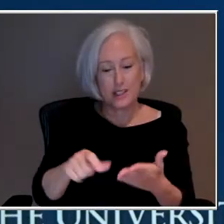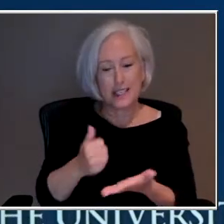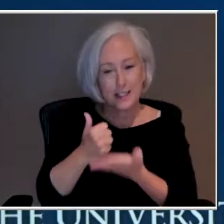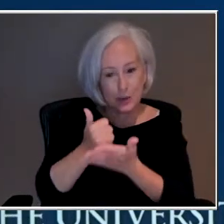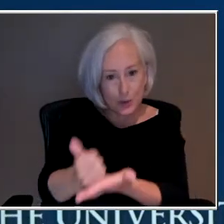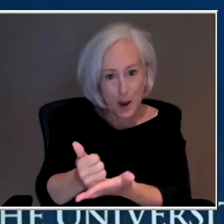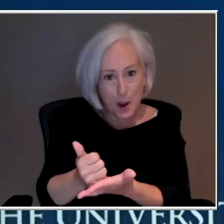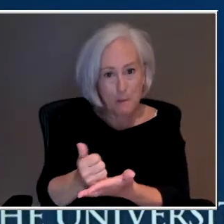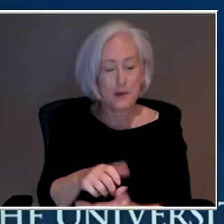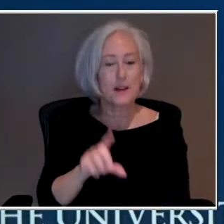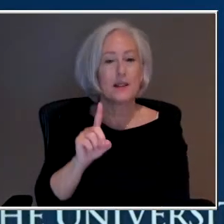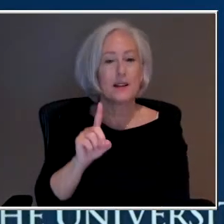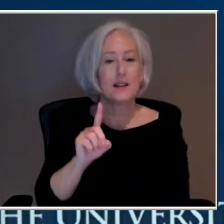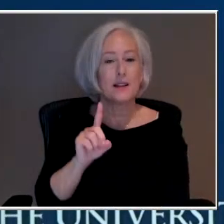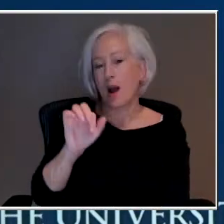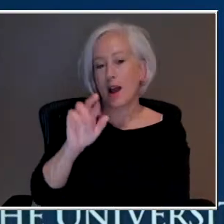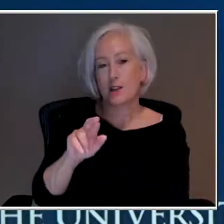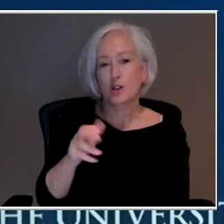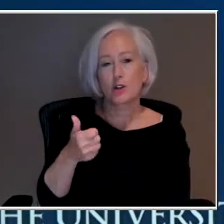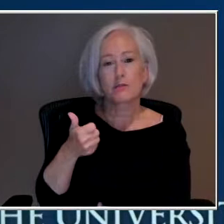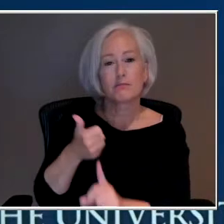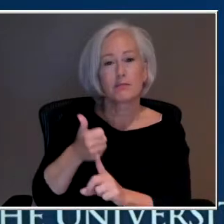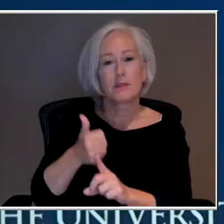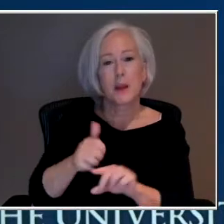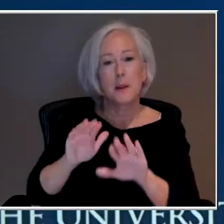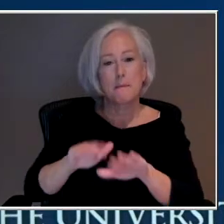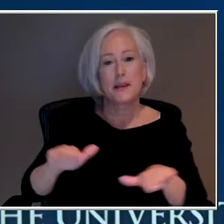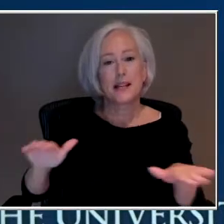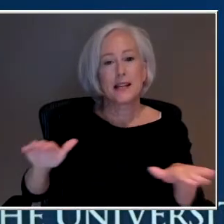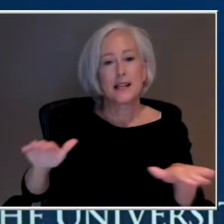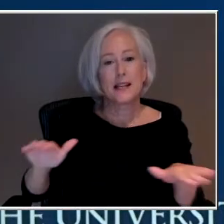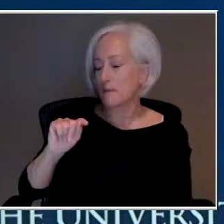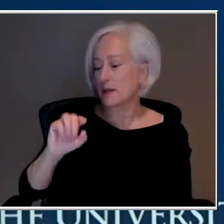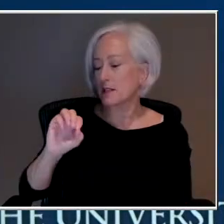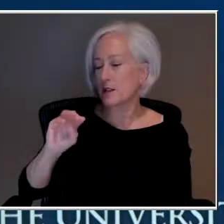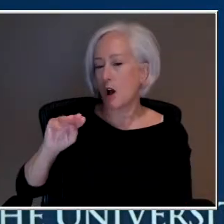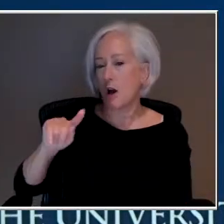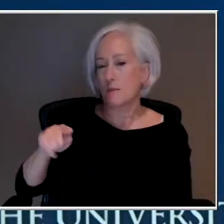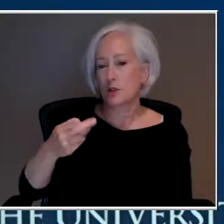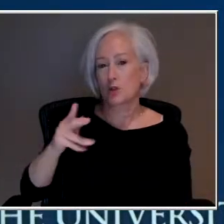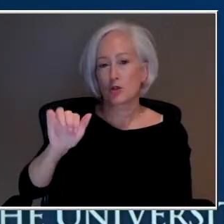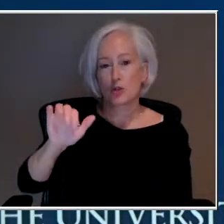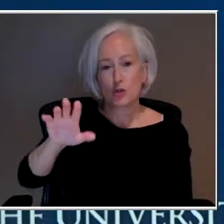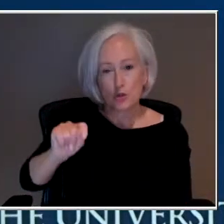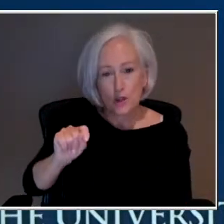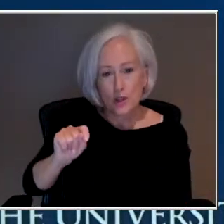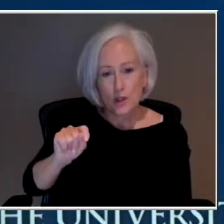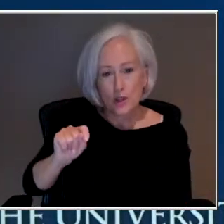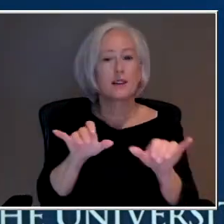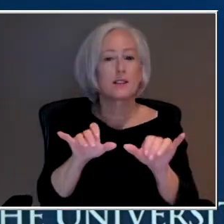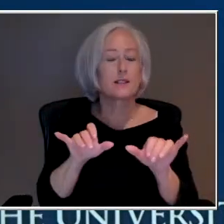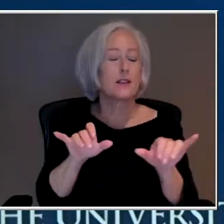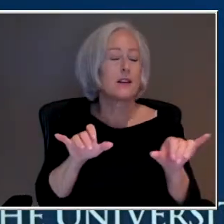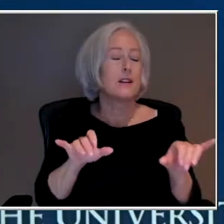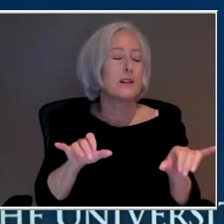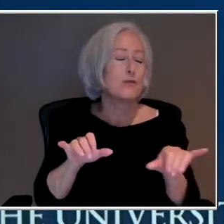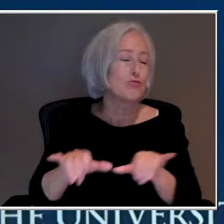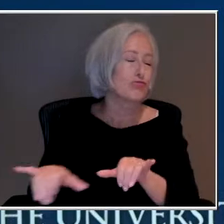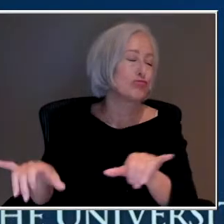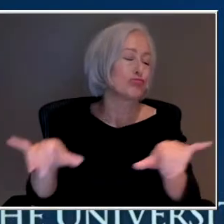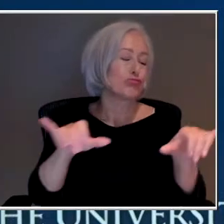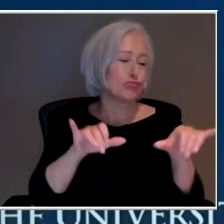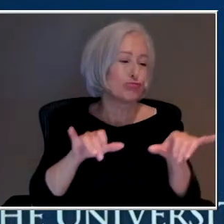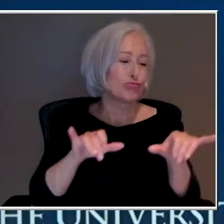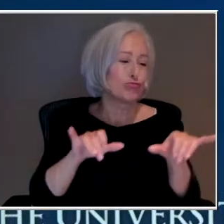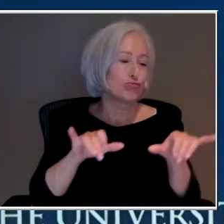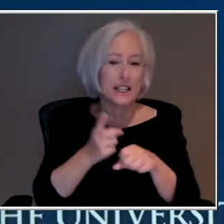pediatric optometrist, and she is wonderful with the children. She covers a lot of routine annual eye exams, contact lenses, kind of that routine annual care